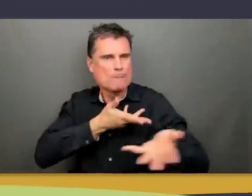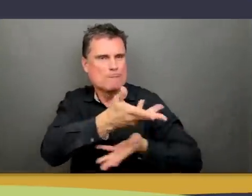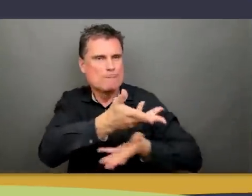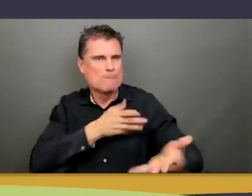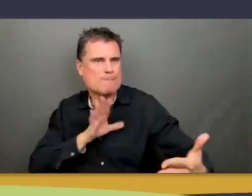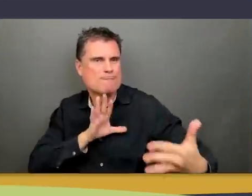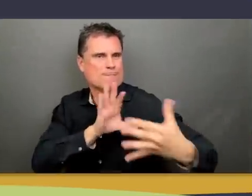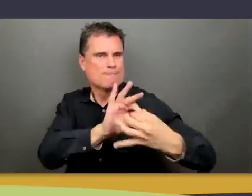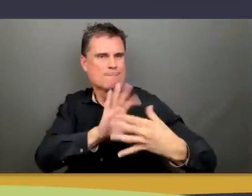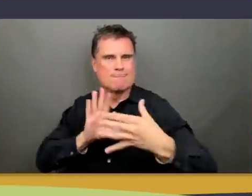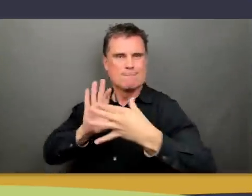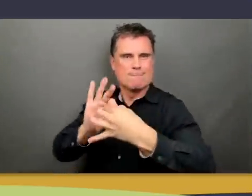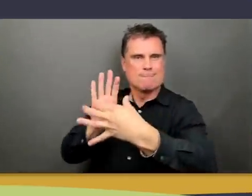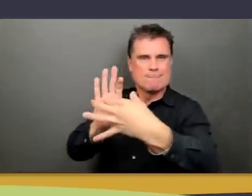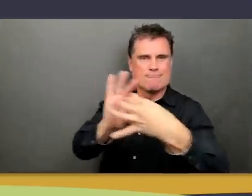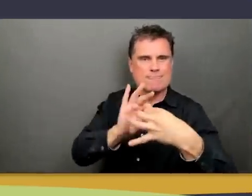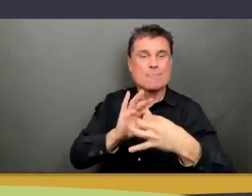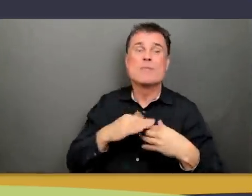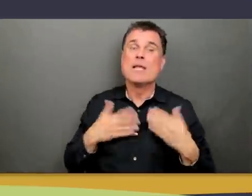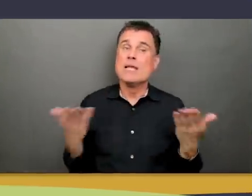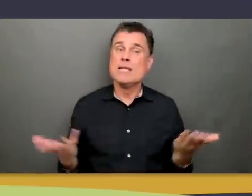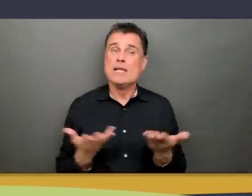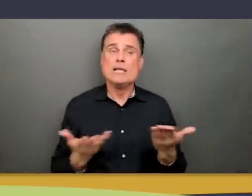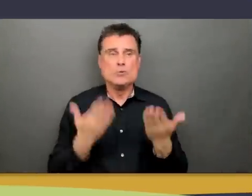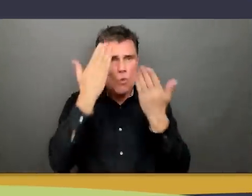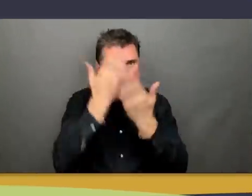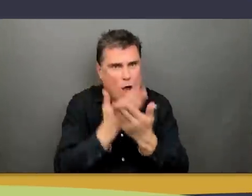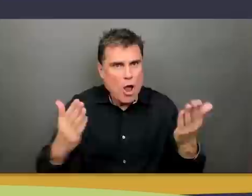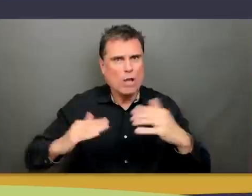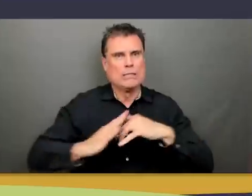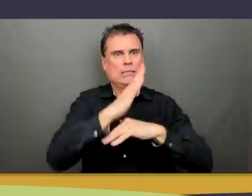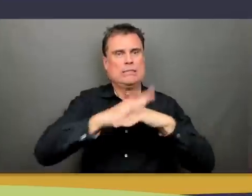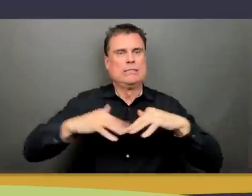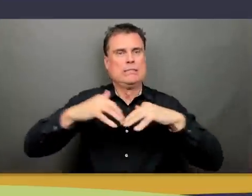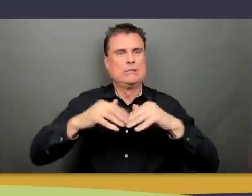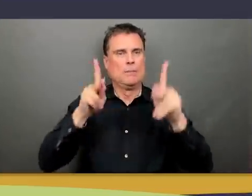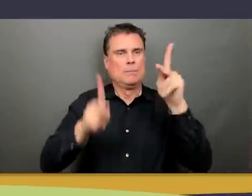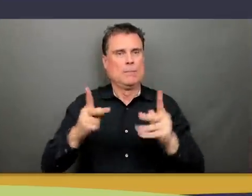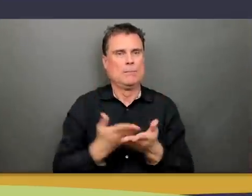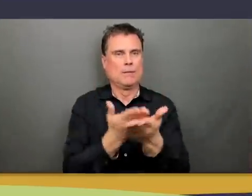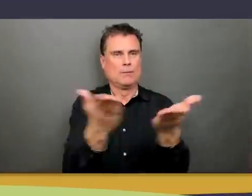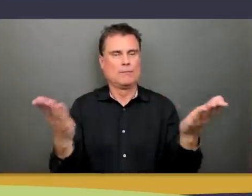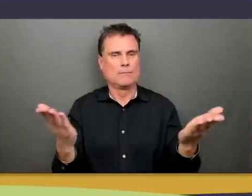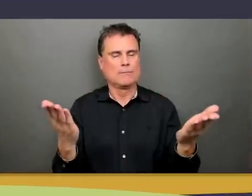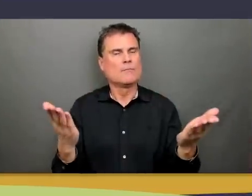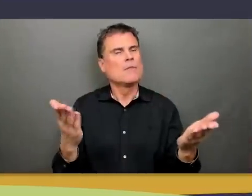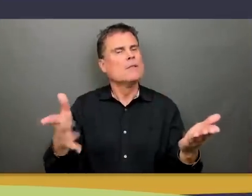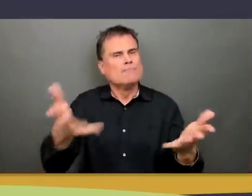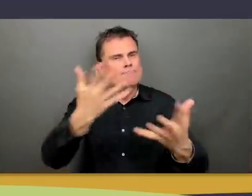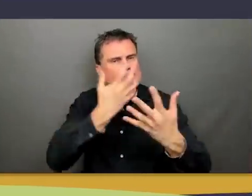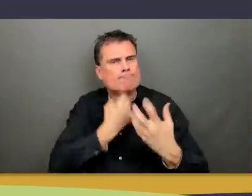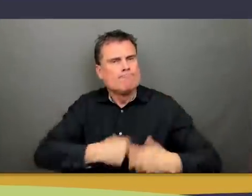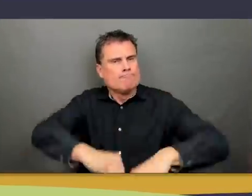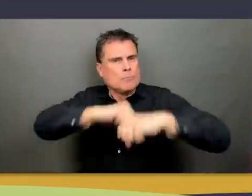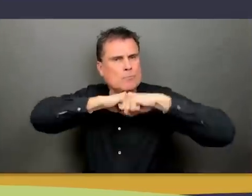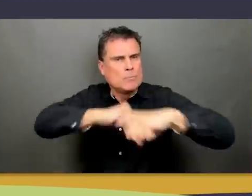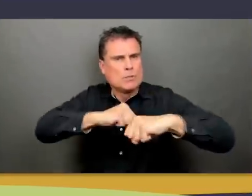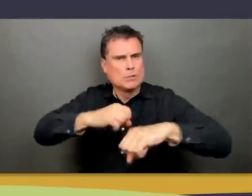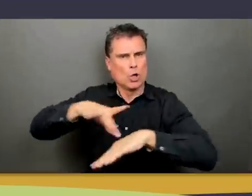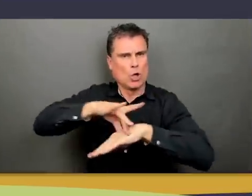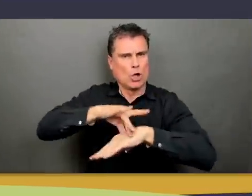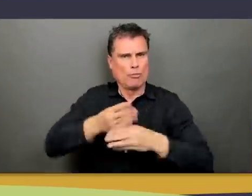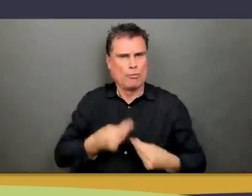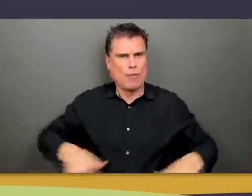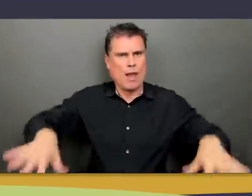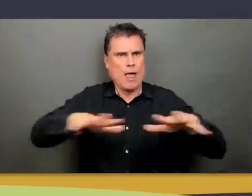of this planet, putting your bodies between the waters and the poisons that would threaten them, You